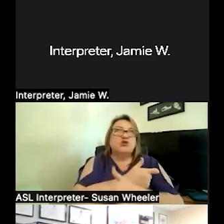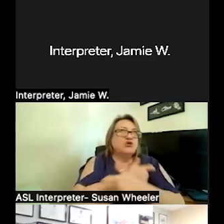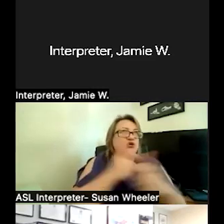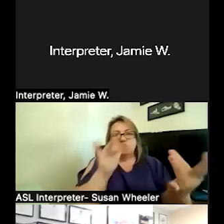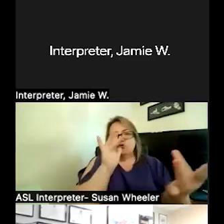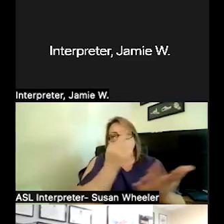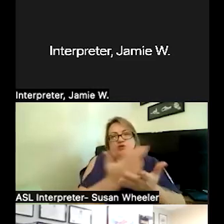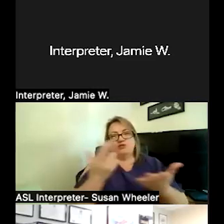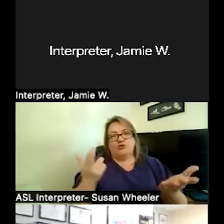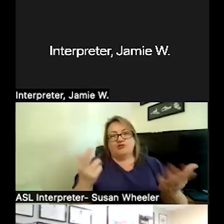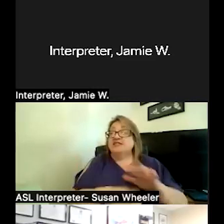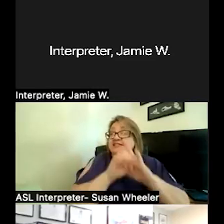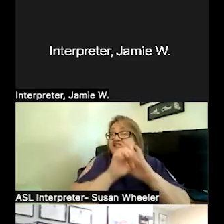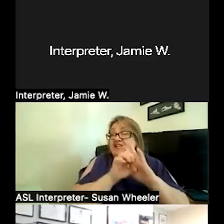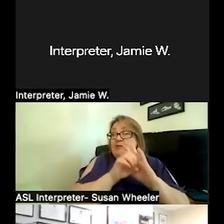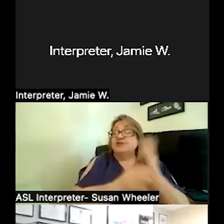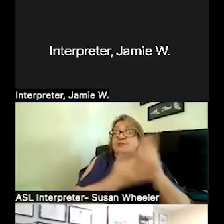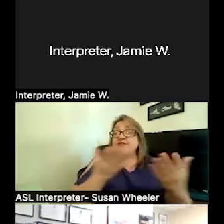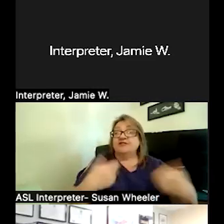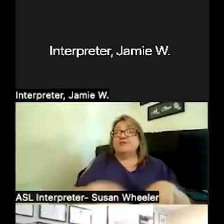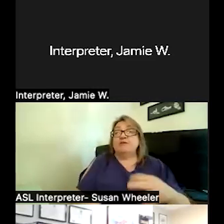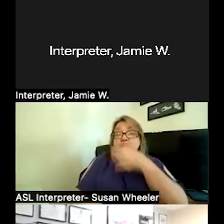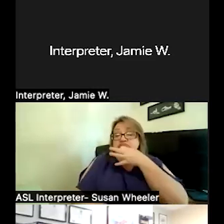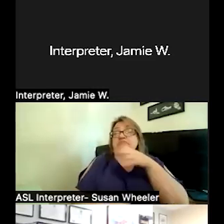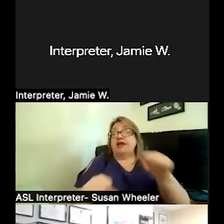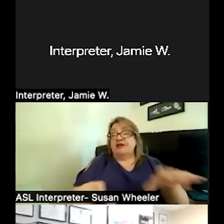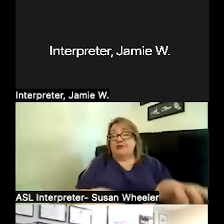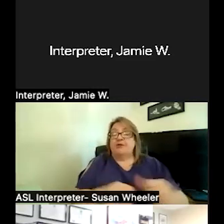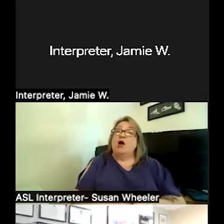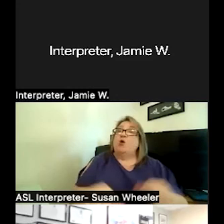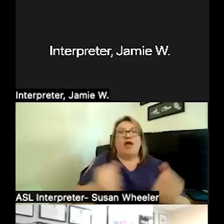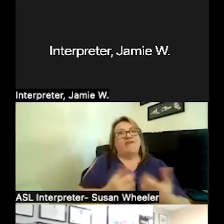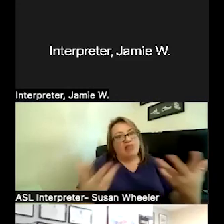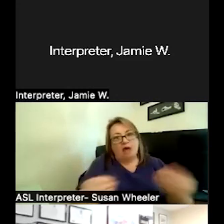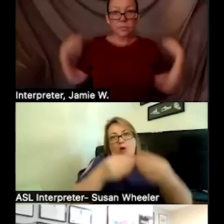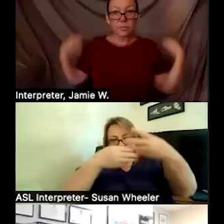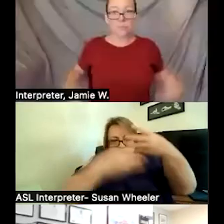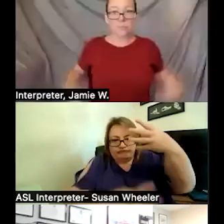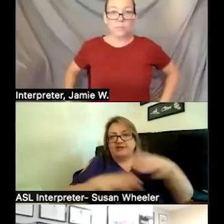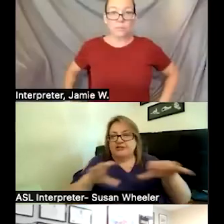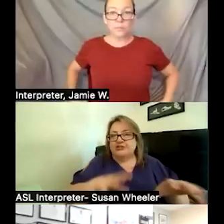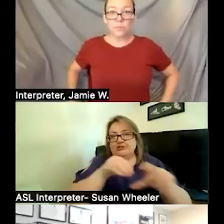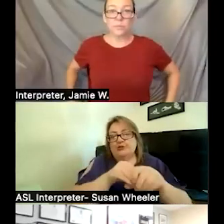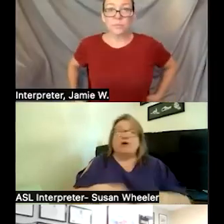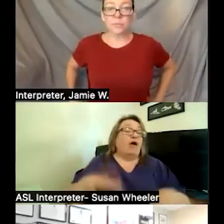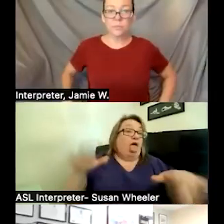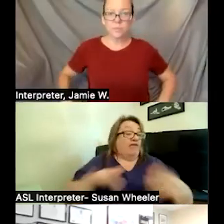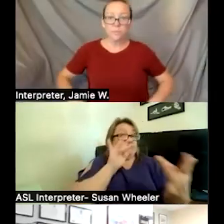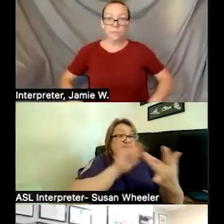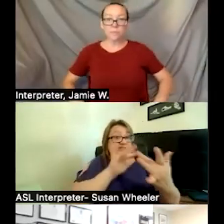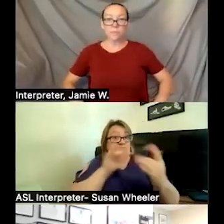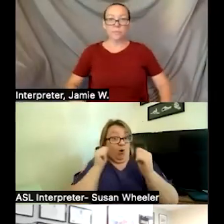So just an example of some of the things that we've been able to do. We have a lot more to do. You know, we haven't touched every single